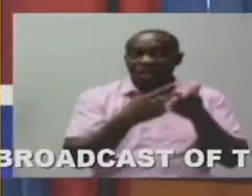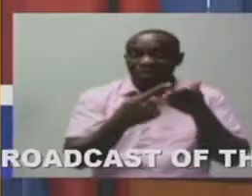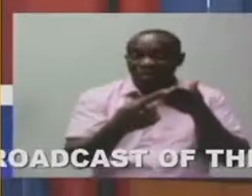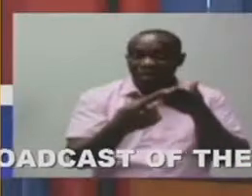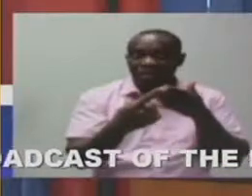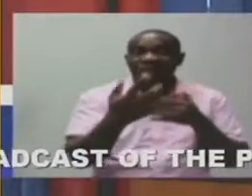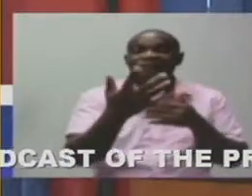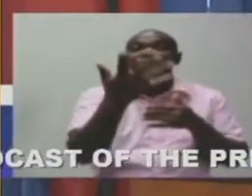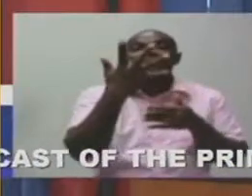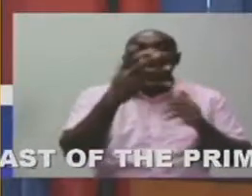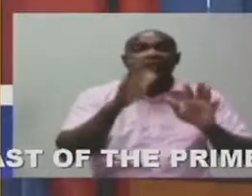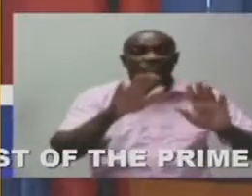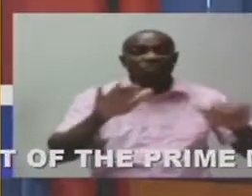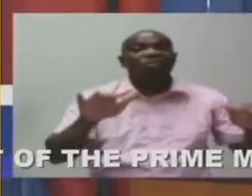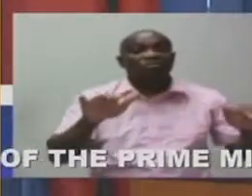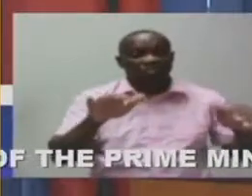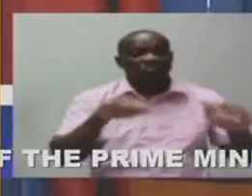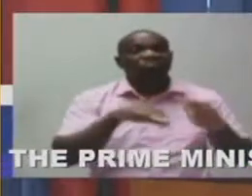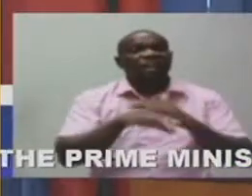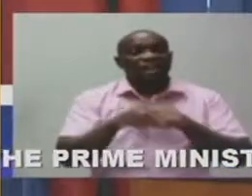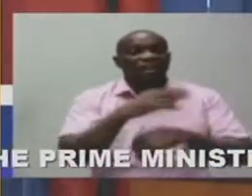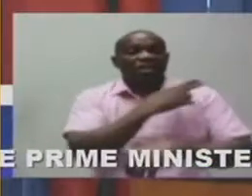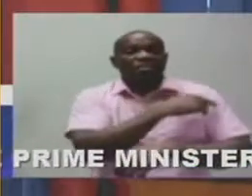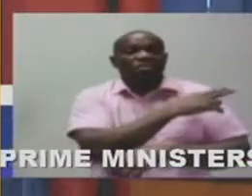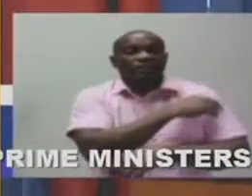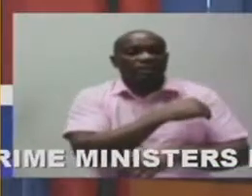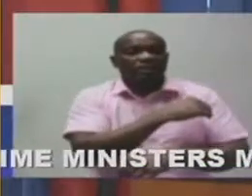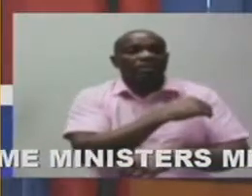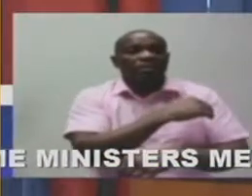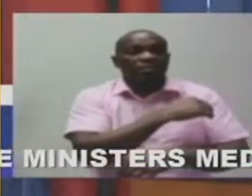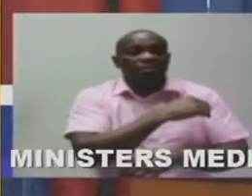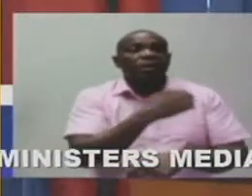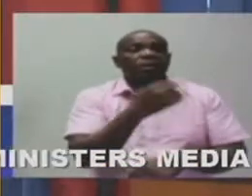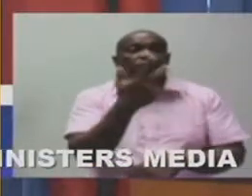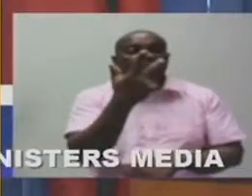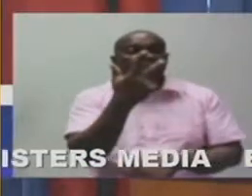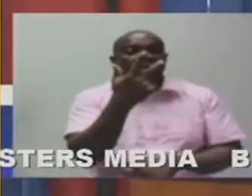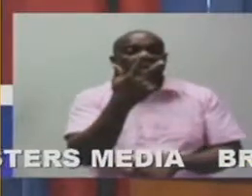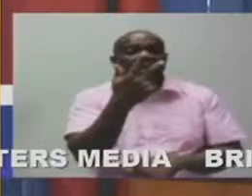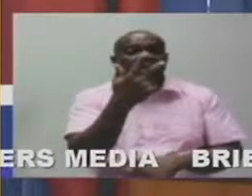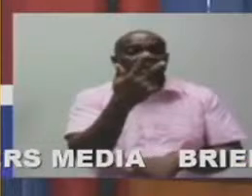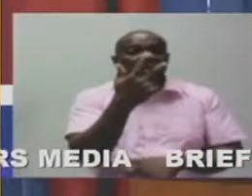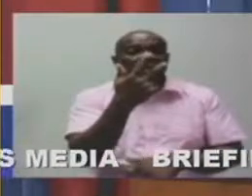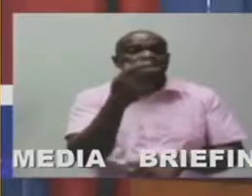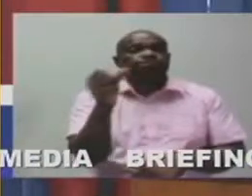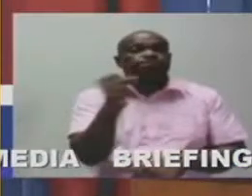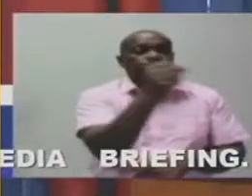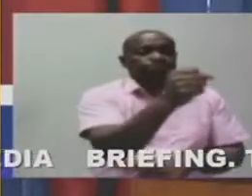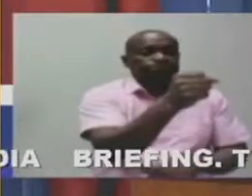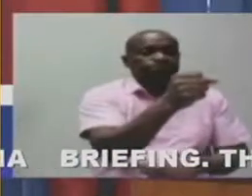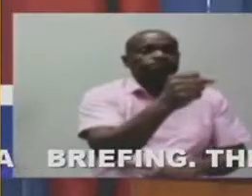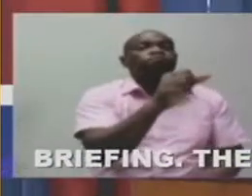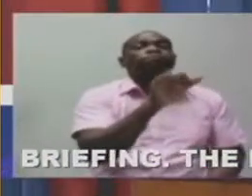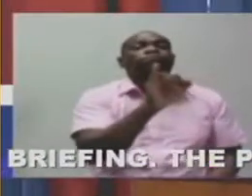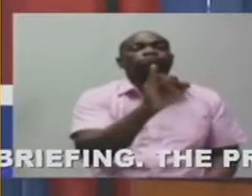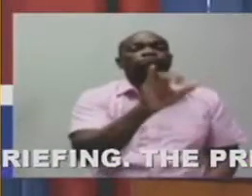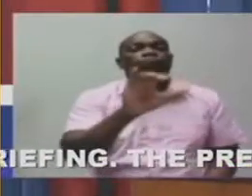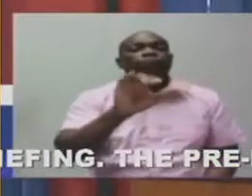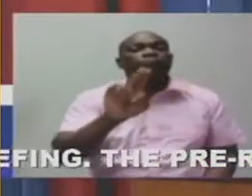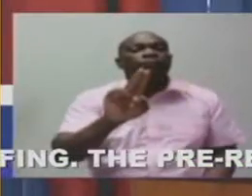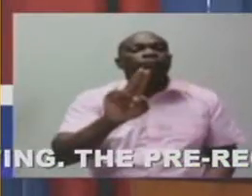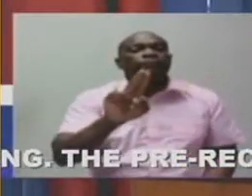children have been admitted, and over the last 3 to 4 days, 3 of them have been admitted into the ICU of the parallel healthcare system. Would you all